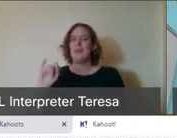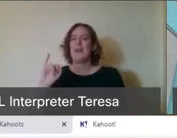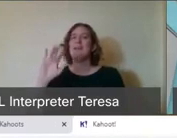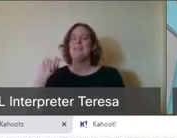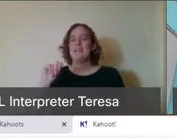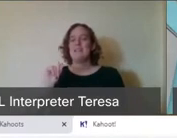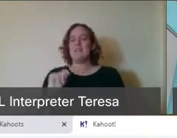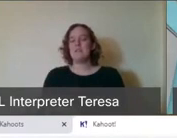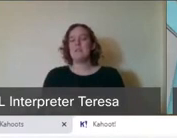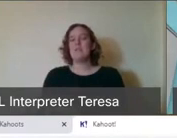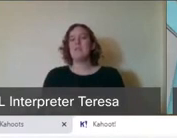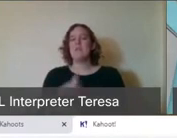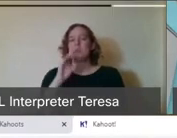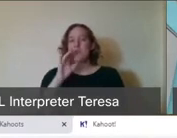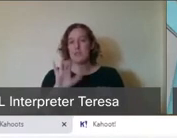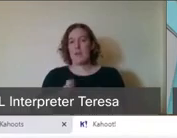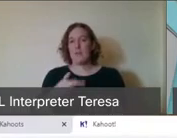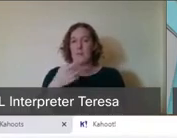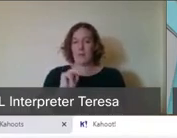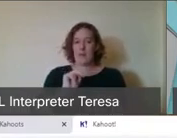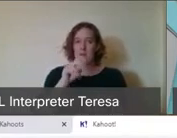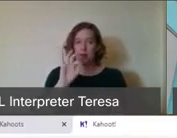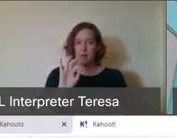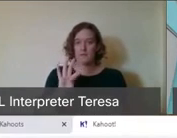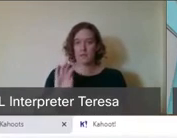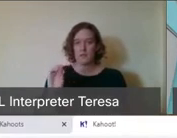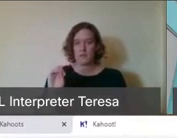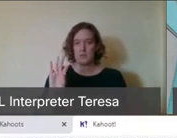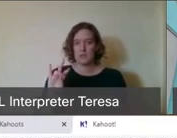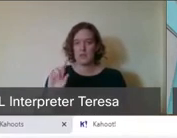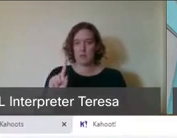K-A-H-O-O-T.it. And you're going to type in the game pin